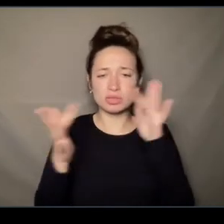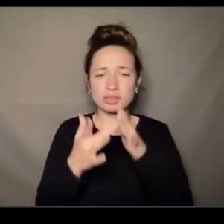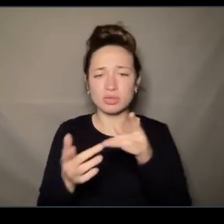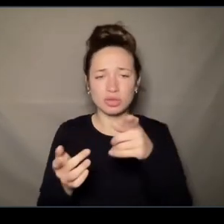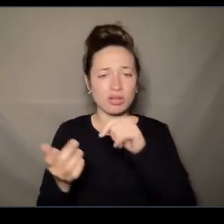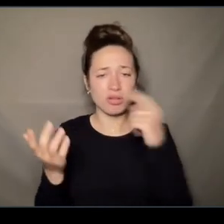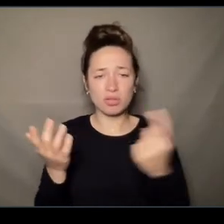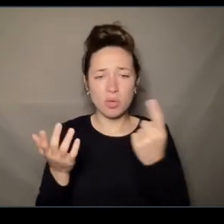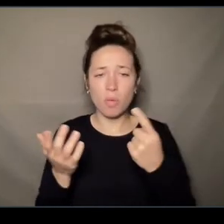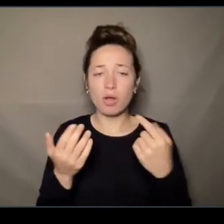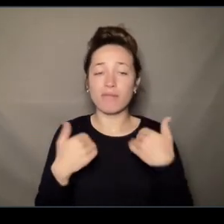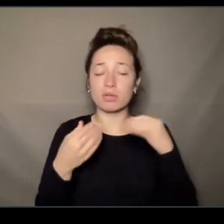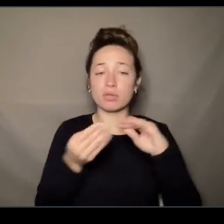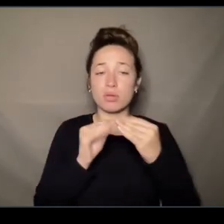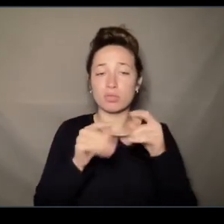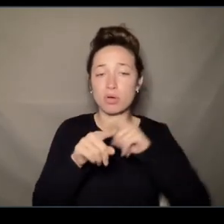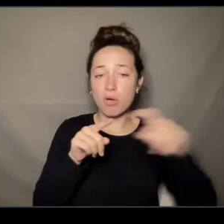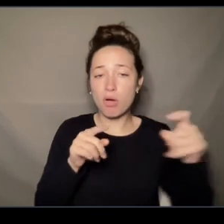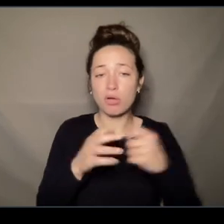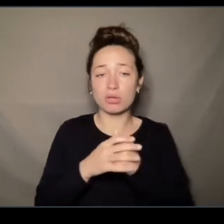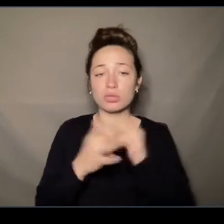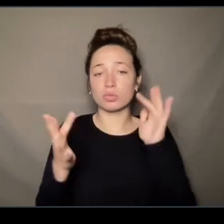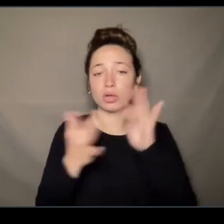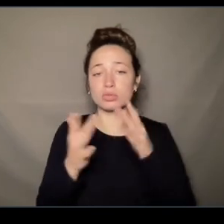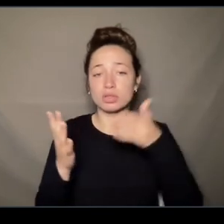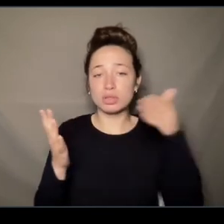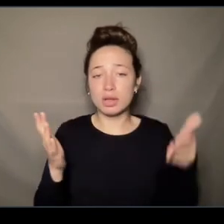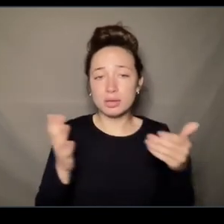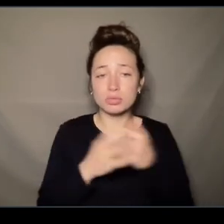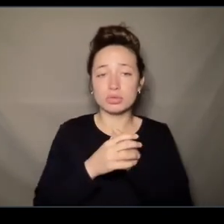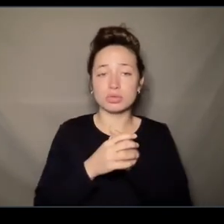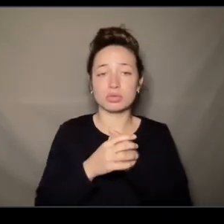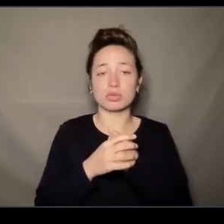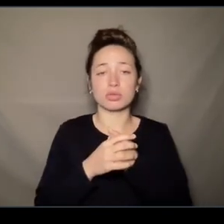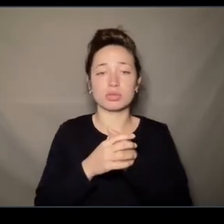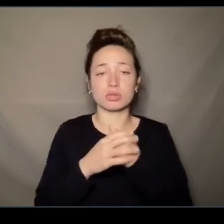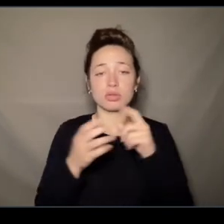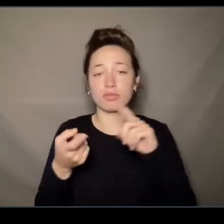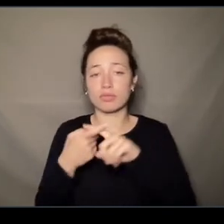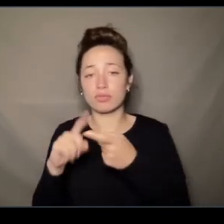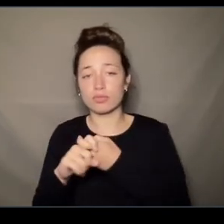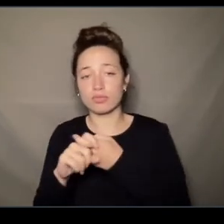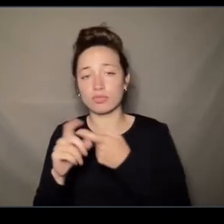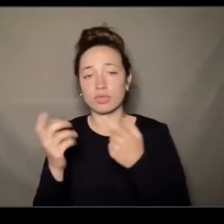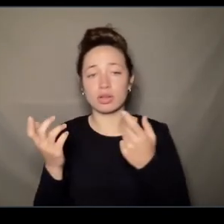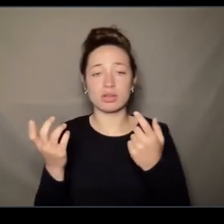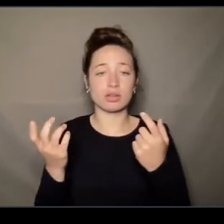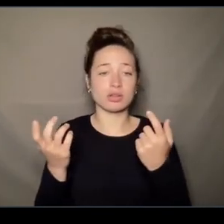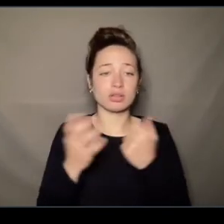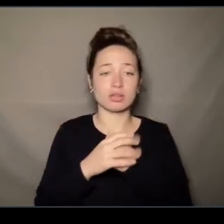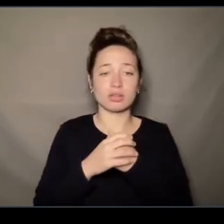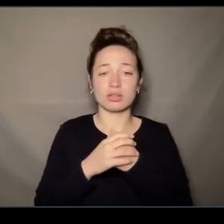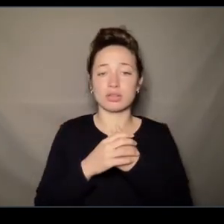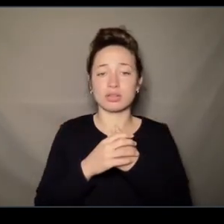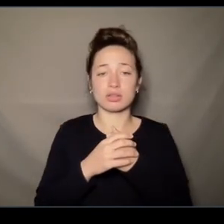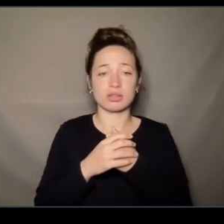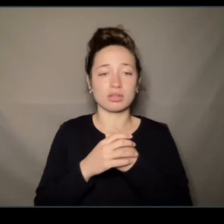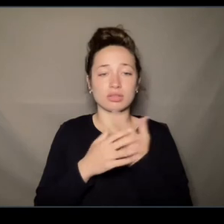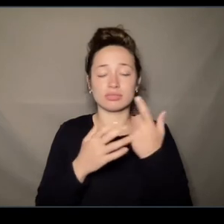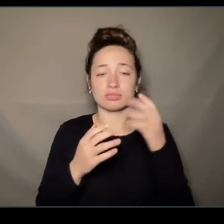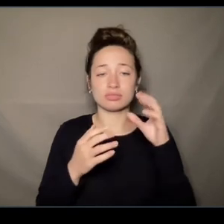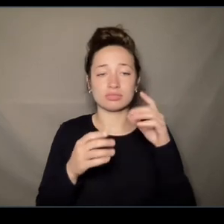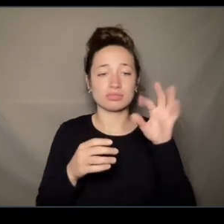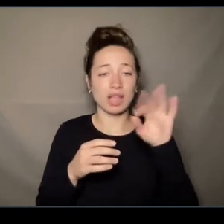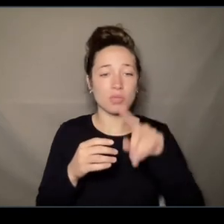please know that there are places to reach out. You are not alone, that there are numbers to call. Reach out to a neighbor, a